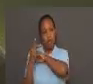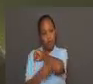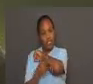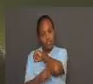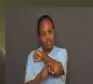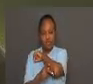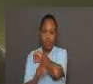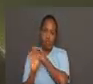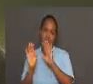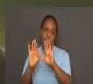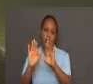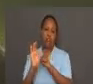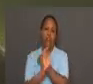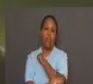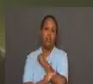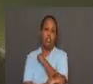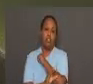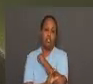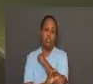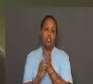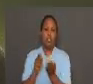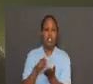the politics of your country.